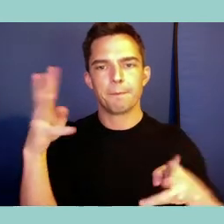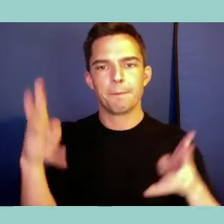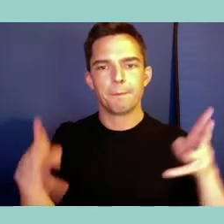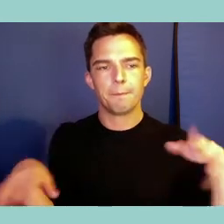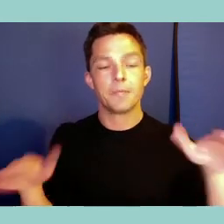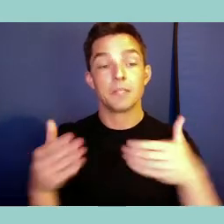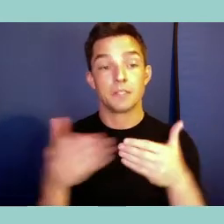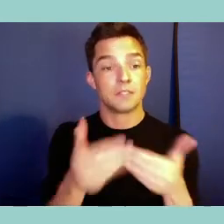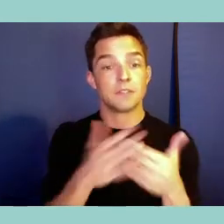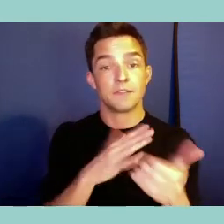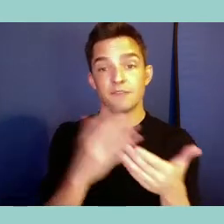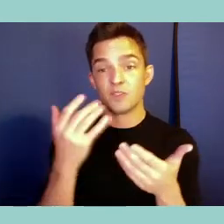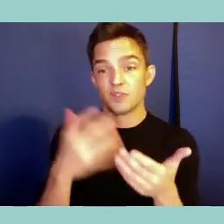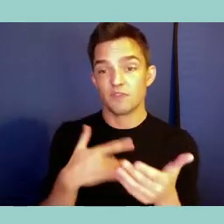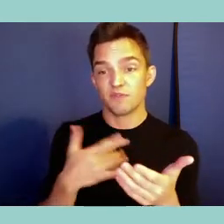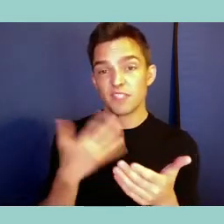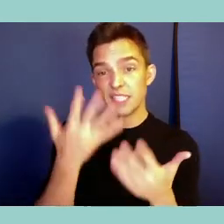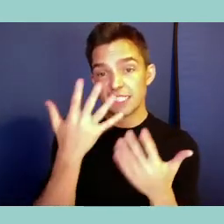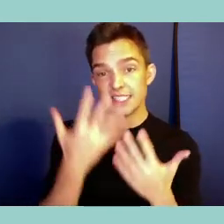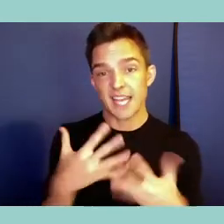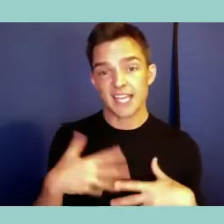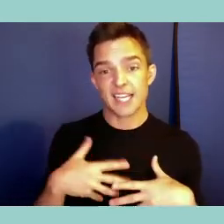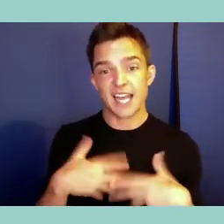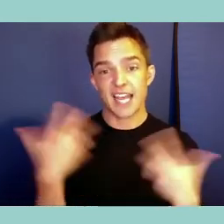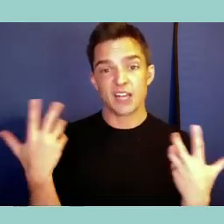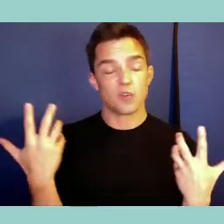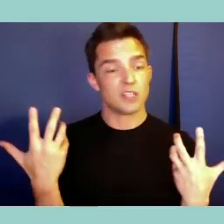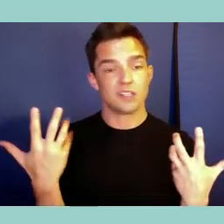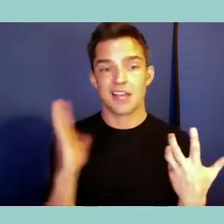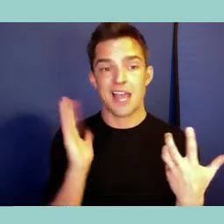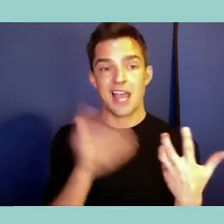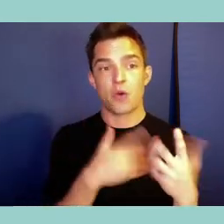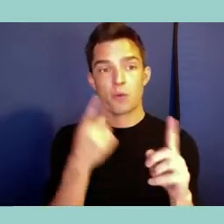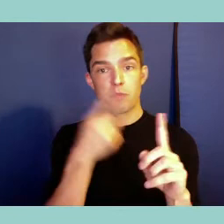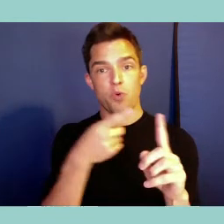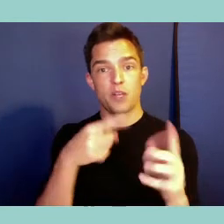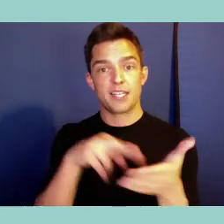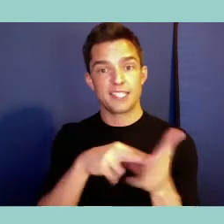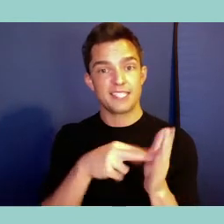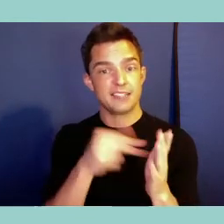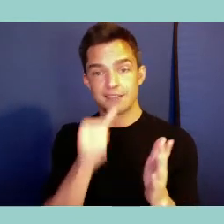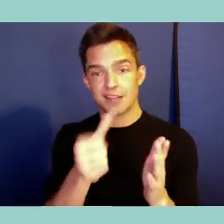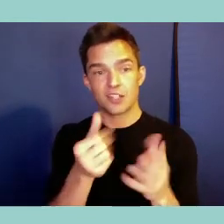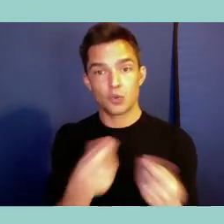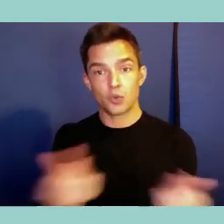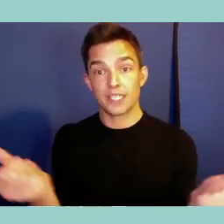Even if you're feeling sad or angry, our intent is not to get rid of it,